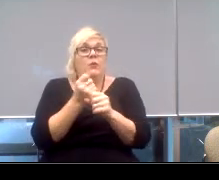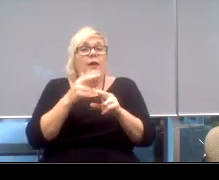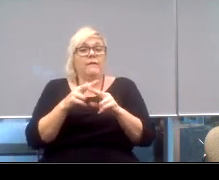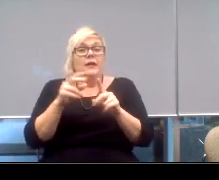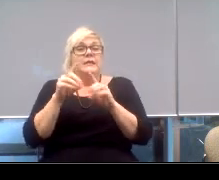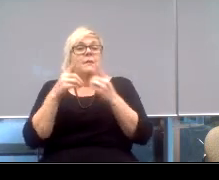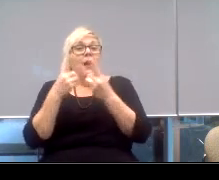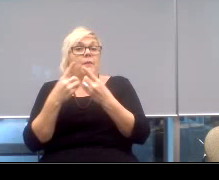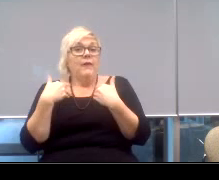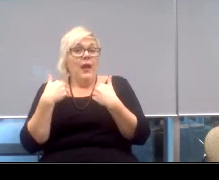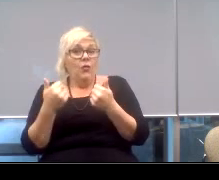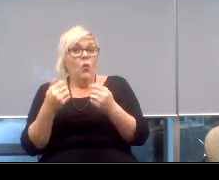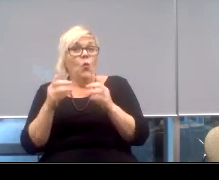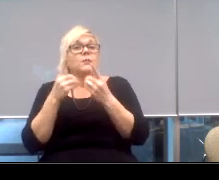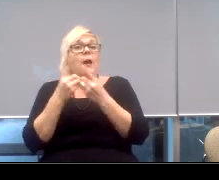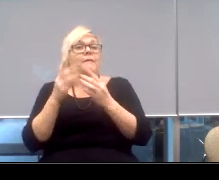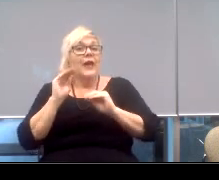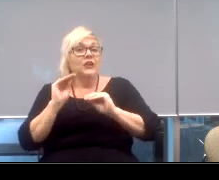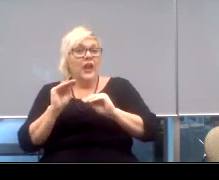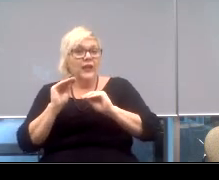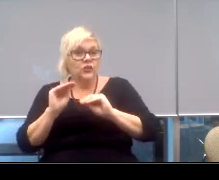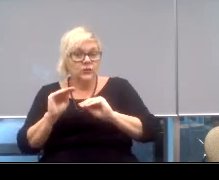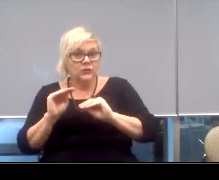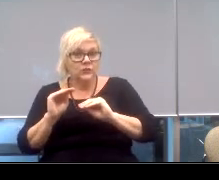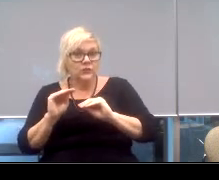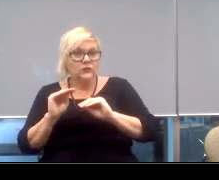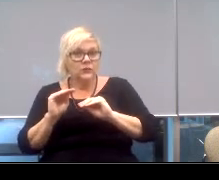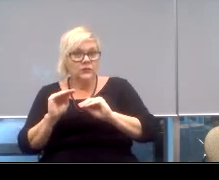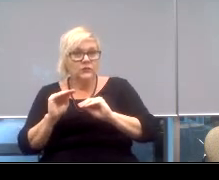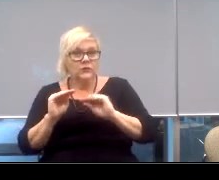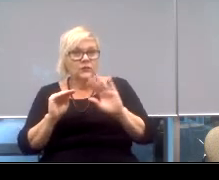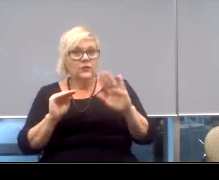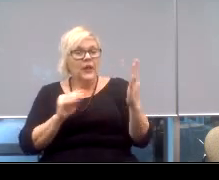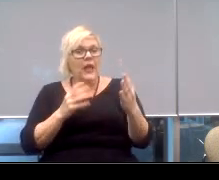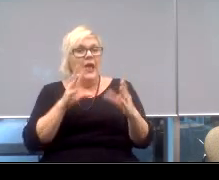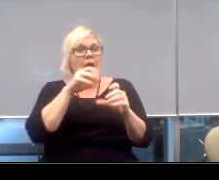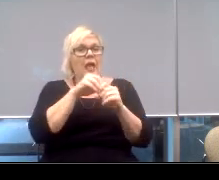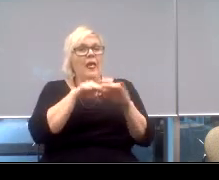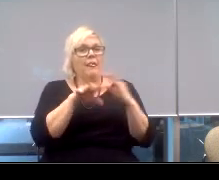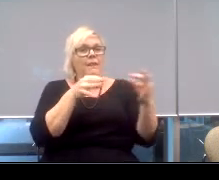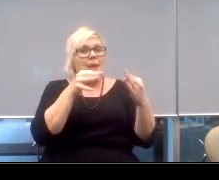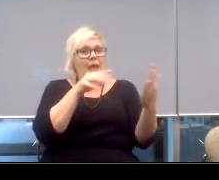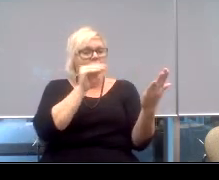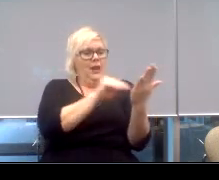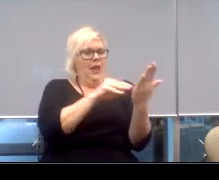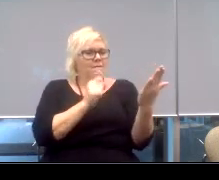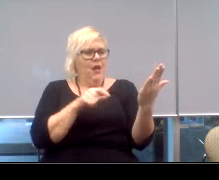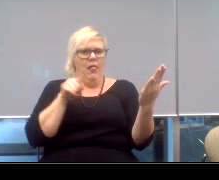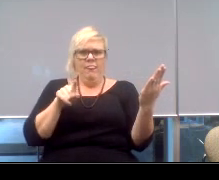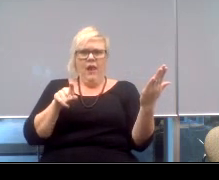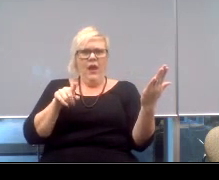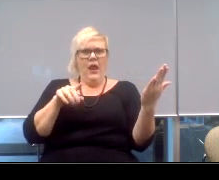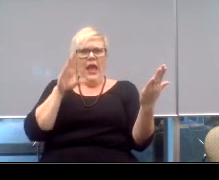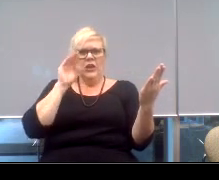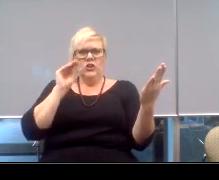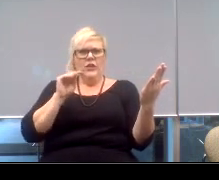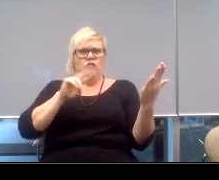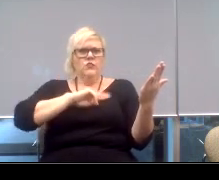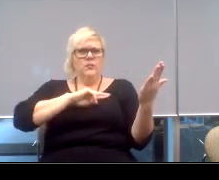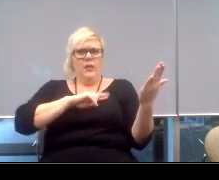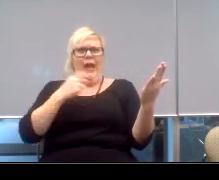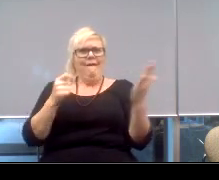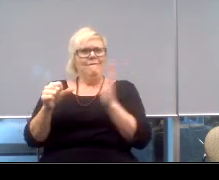Health, versus should be funded in a participant's plan? That's what we call boundary issues. You'll find more of that in the